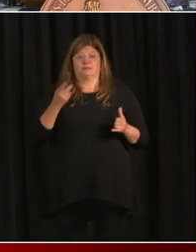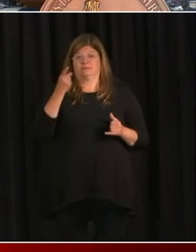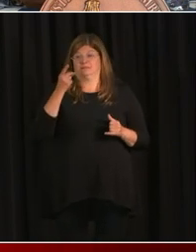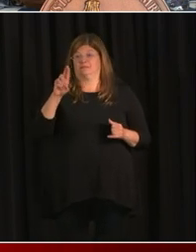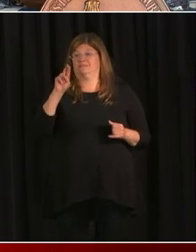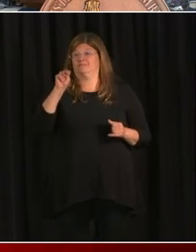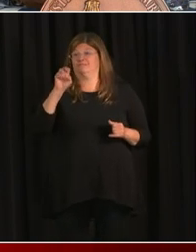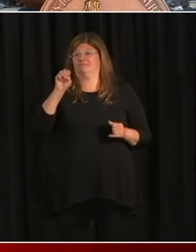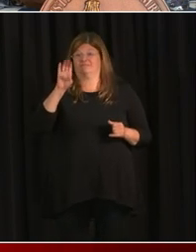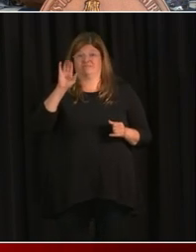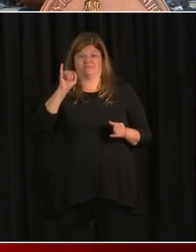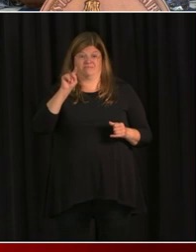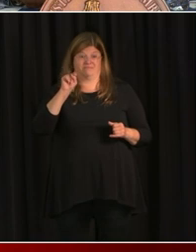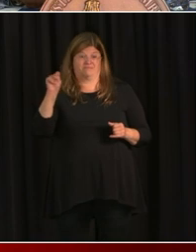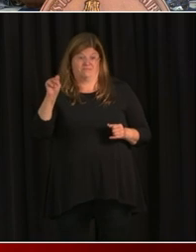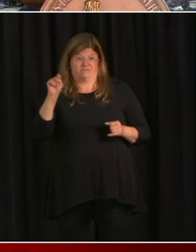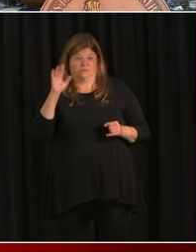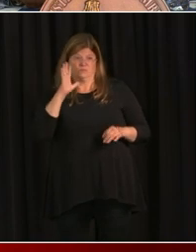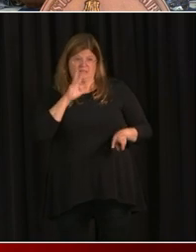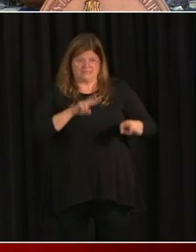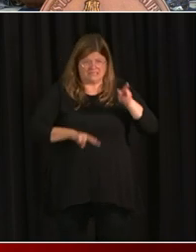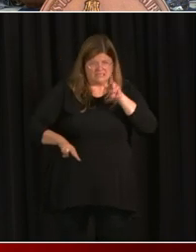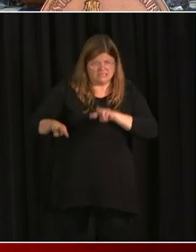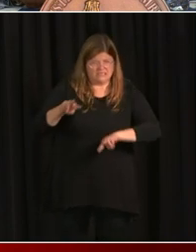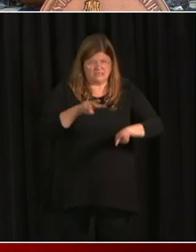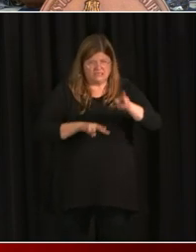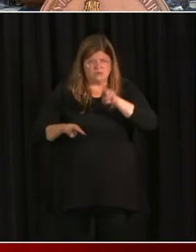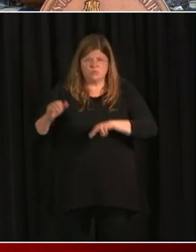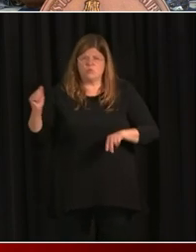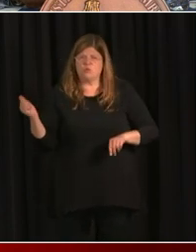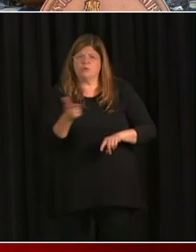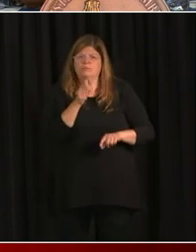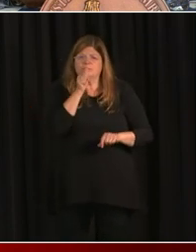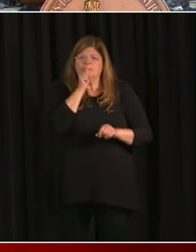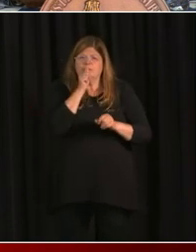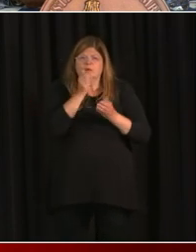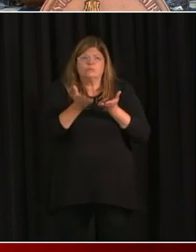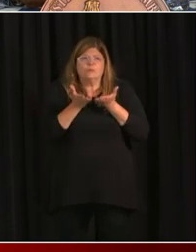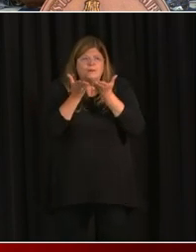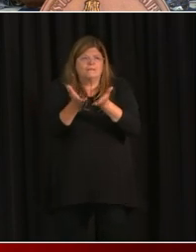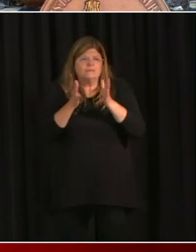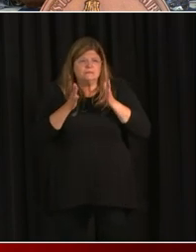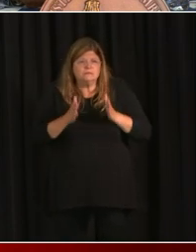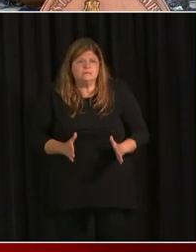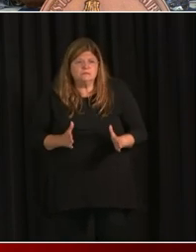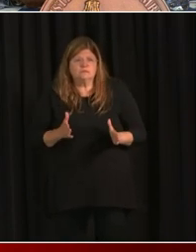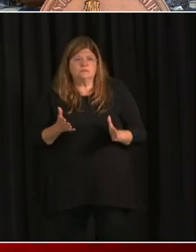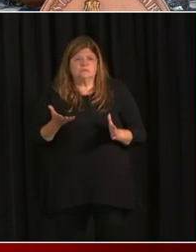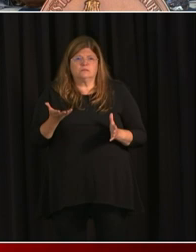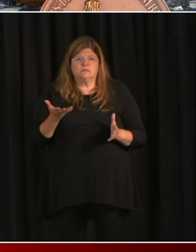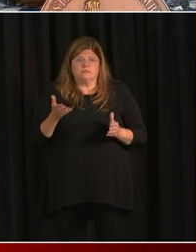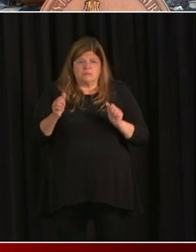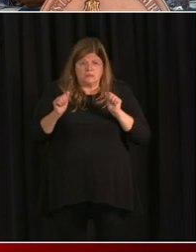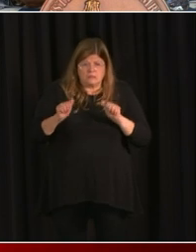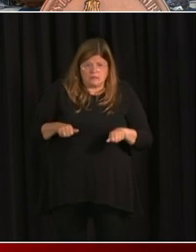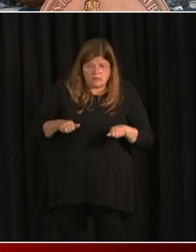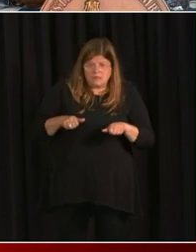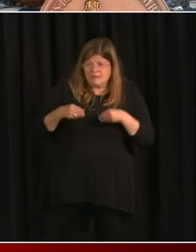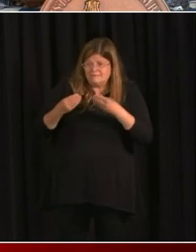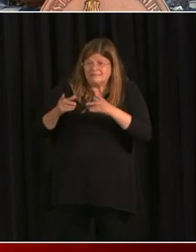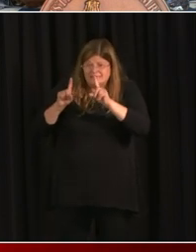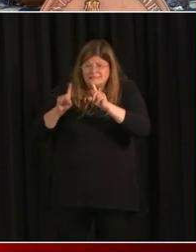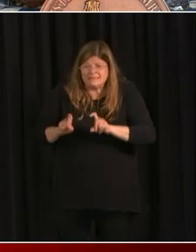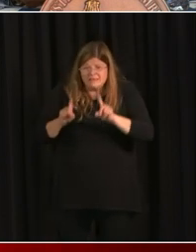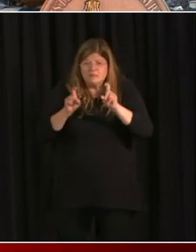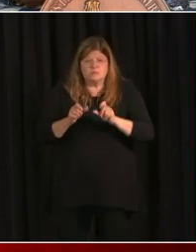is constantly monitoring all the private providers who are providing testing, and